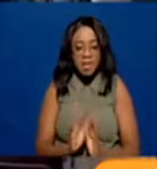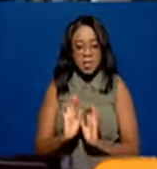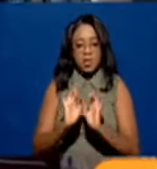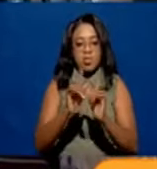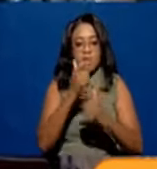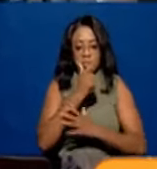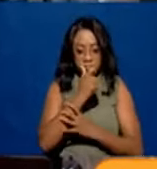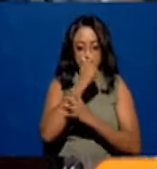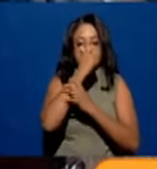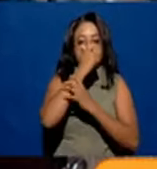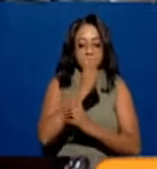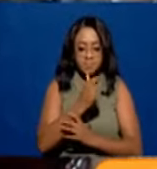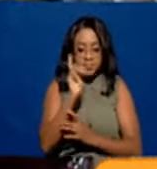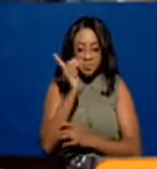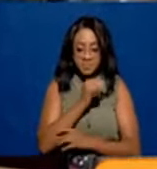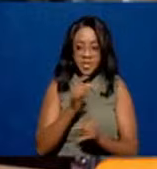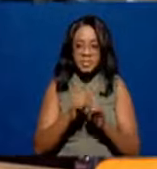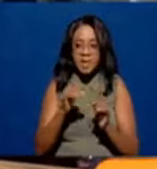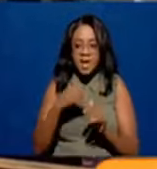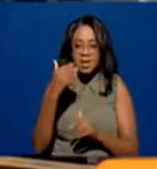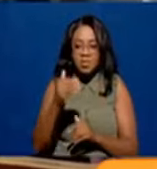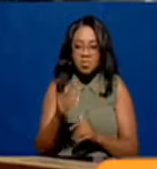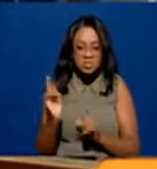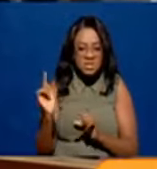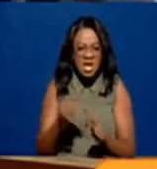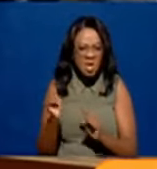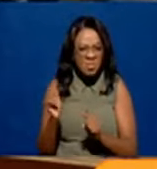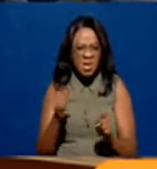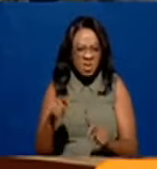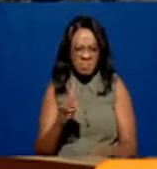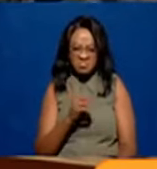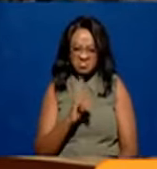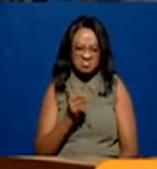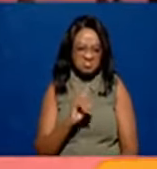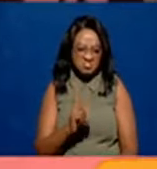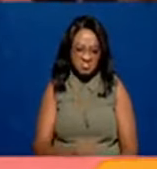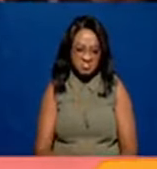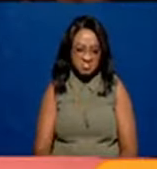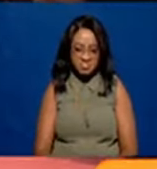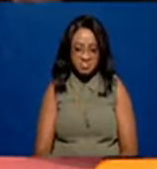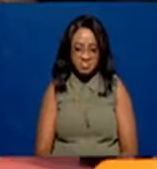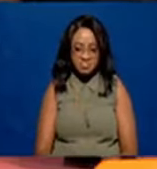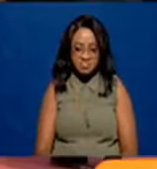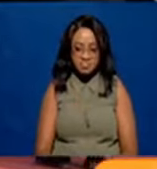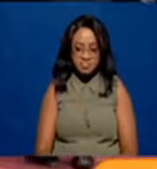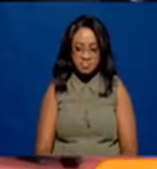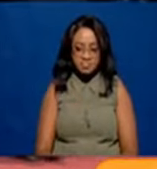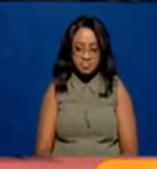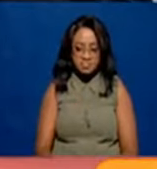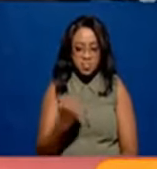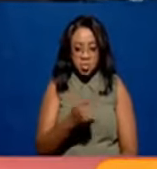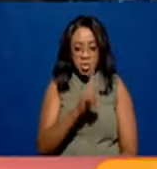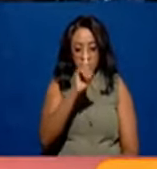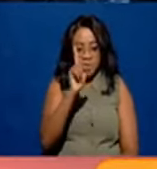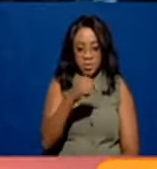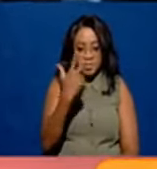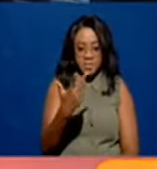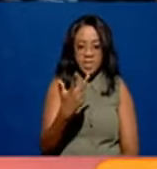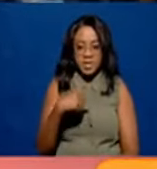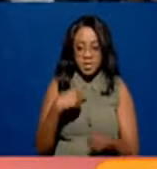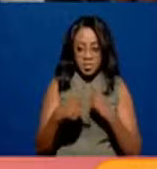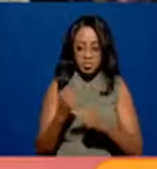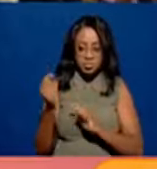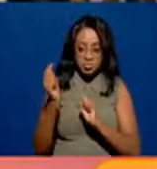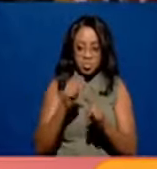the follow-up to confirmation often remains incomplete. Statistics reveal that only a third of them actively practice